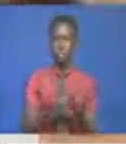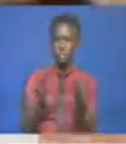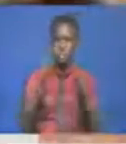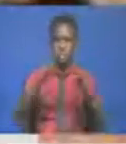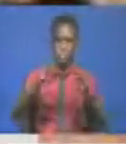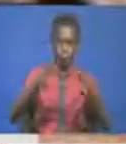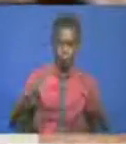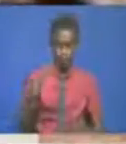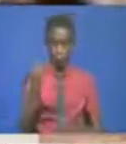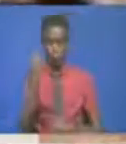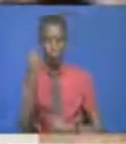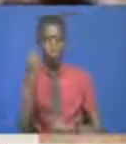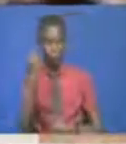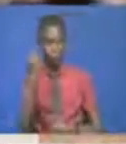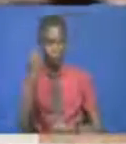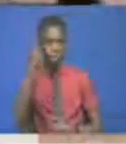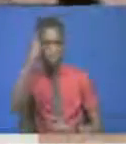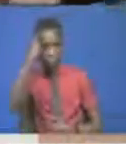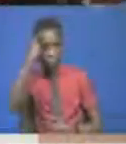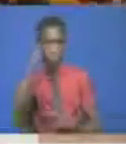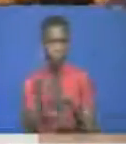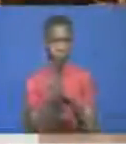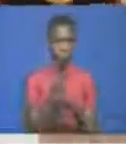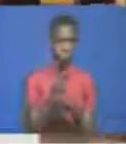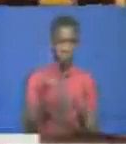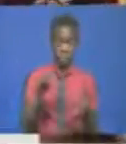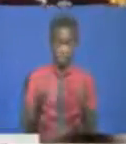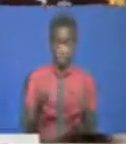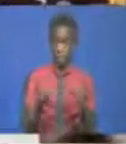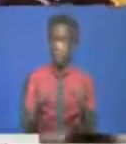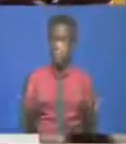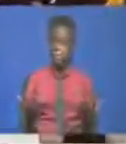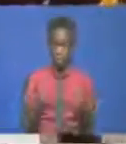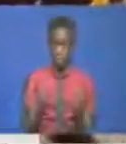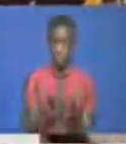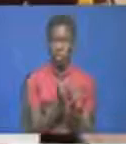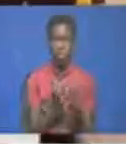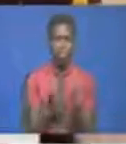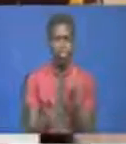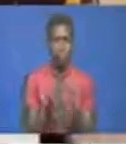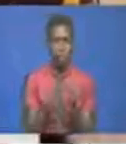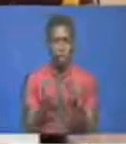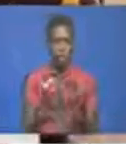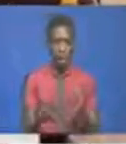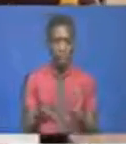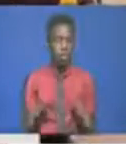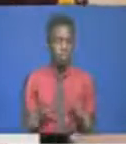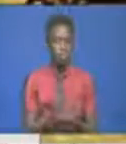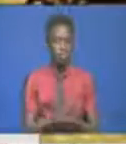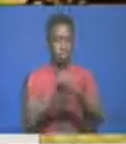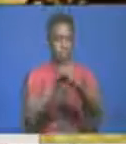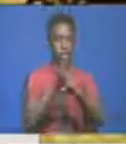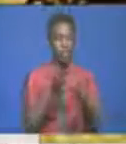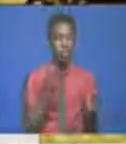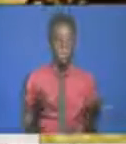as some of the defects that occur during prolonged labor and which can be reversed through proper antenatal care and pre-delivery tests.